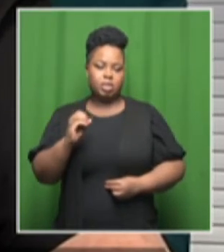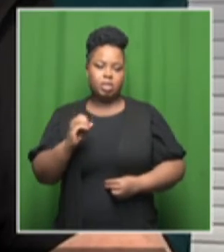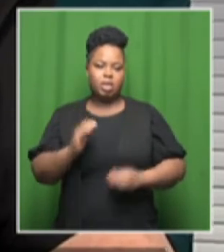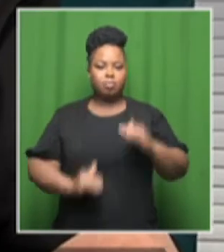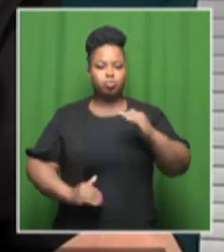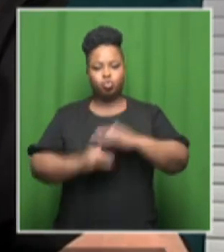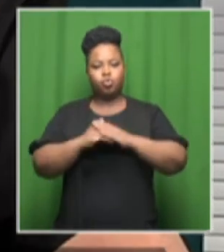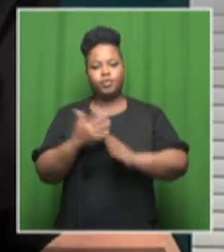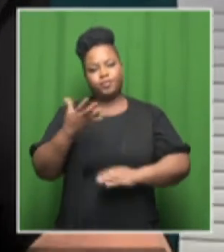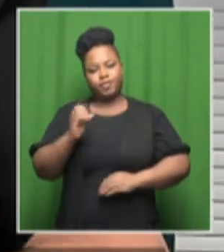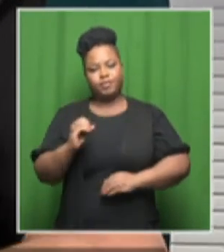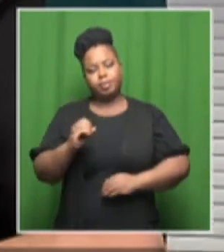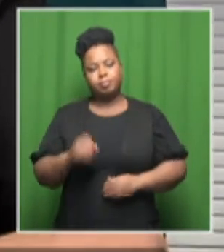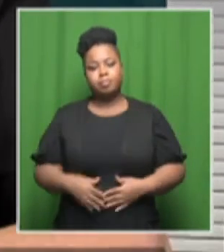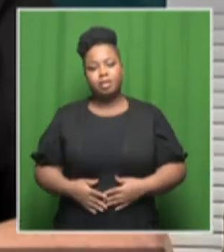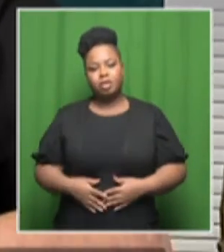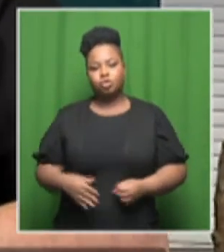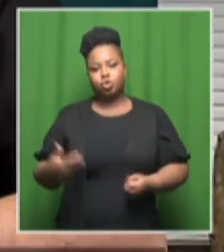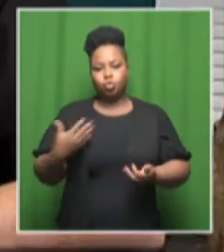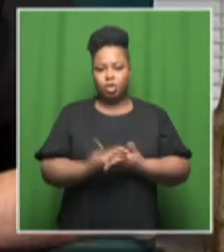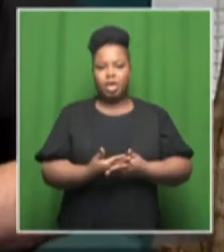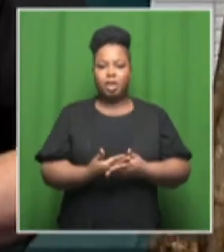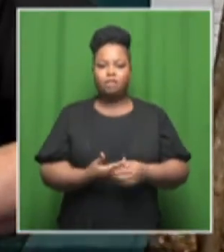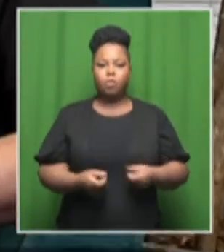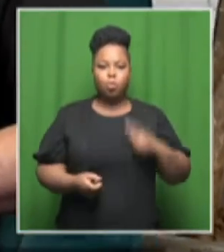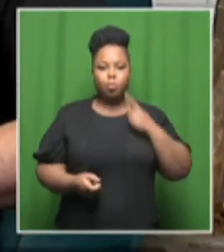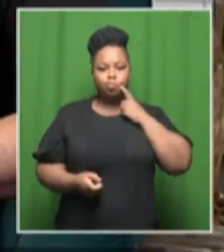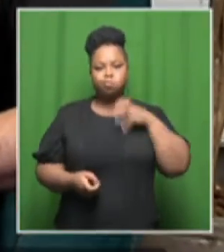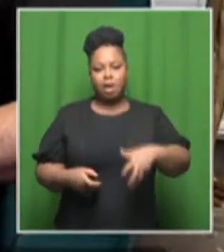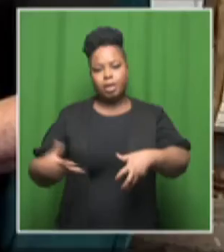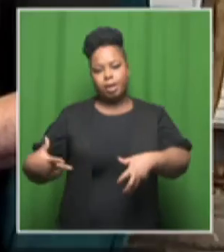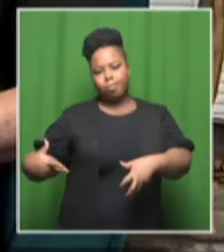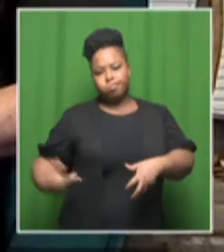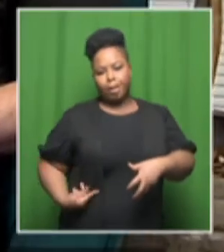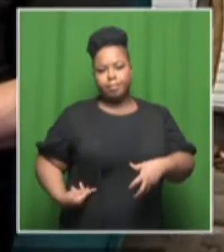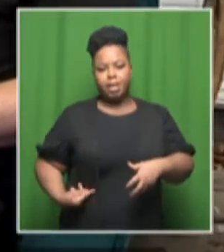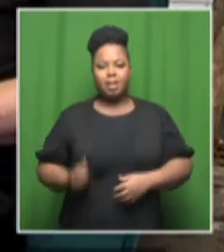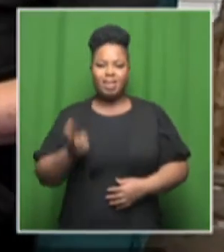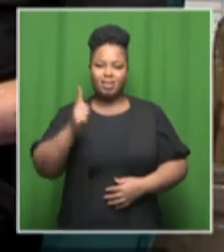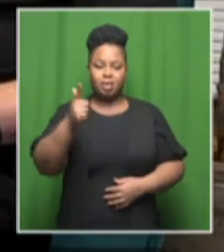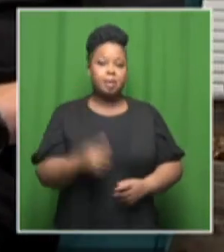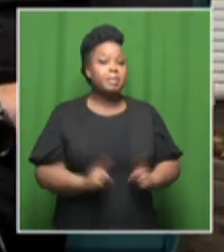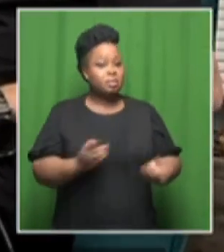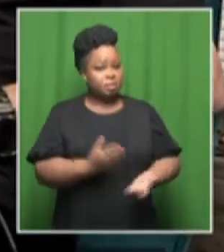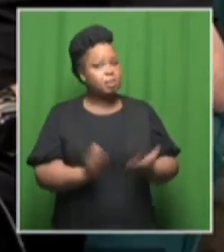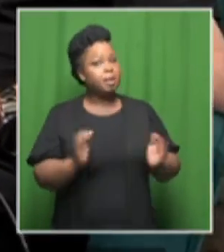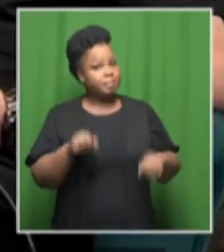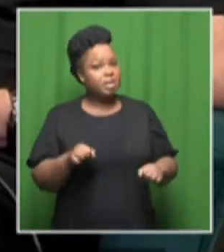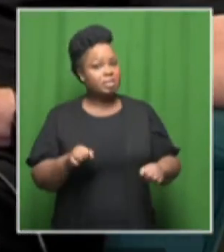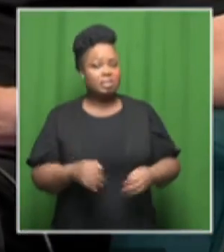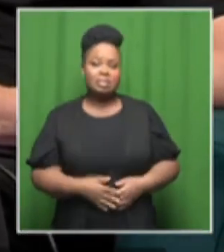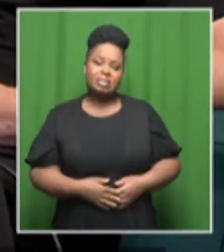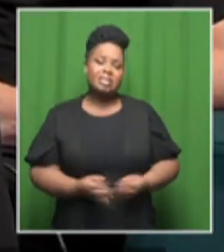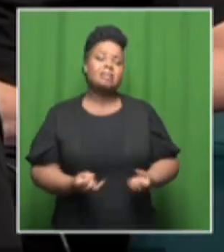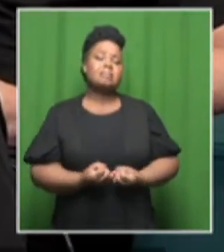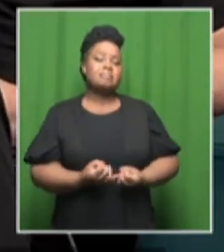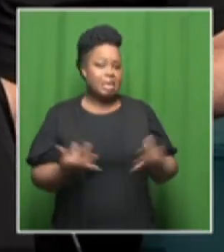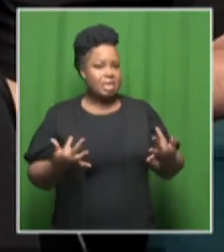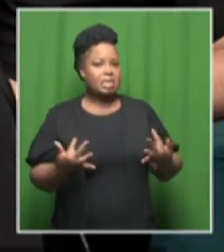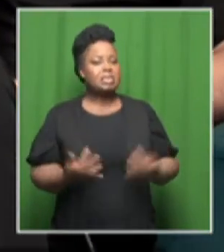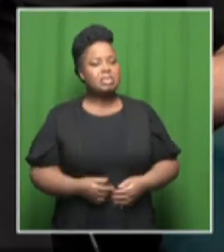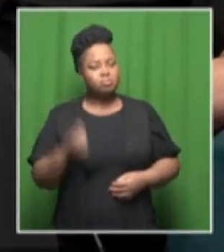mean, it's interesting because these days you find that women are having children later and later, but it does play a toll, and there are many issues to take